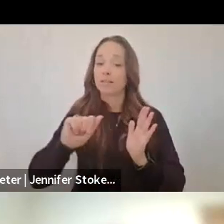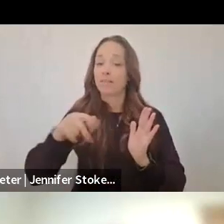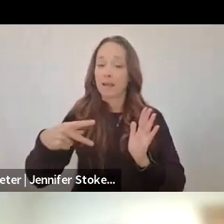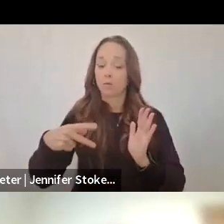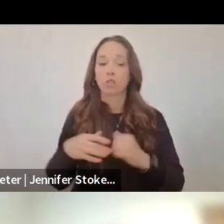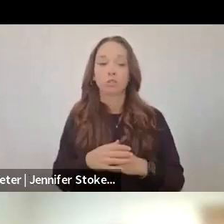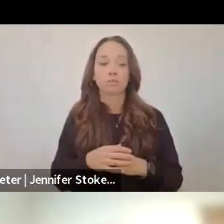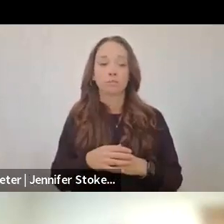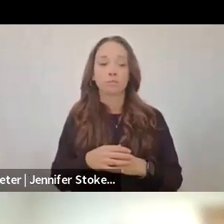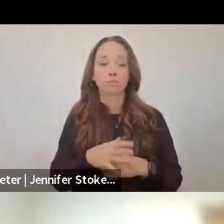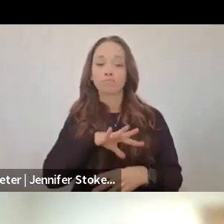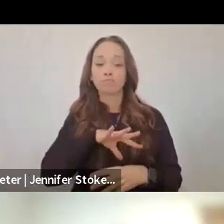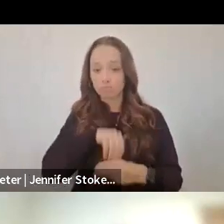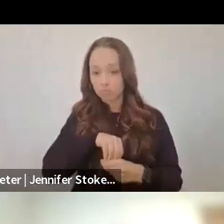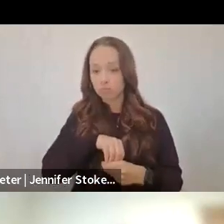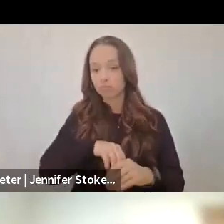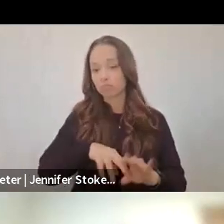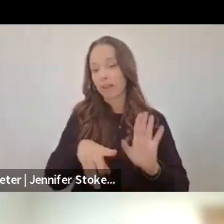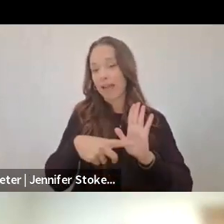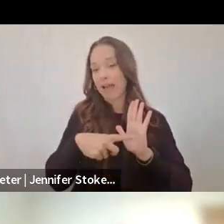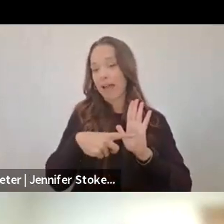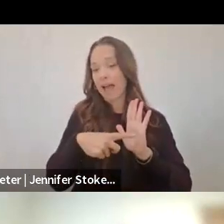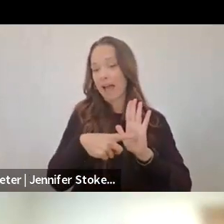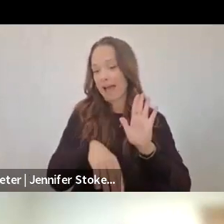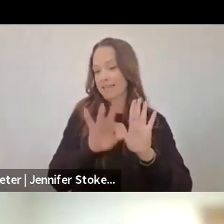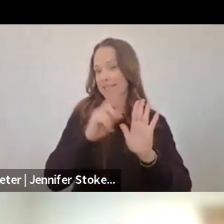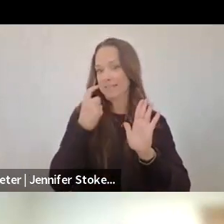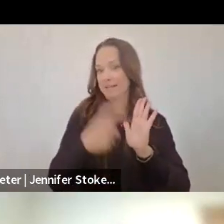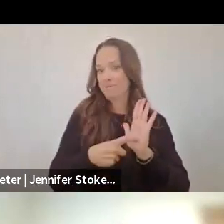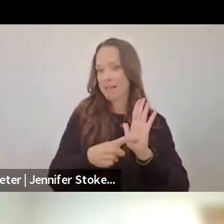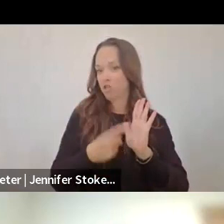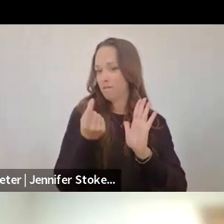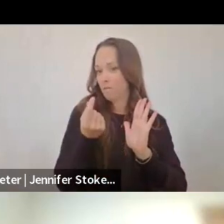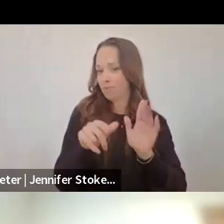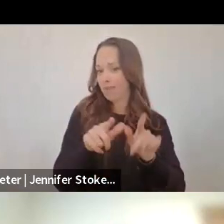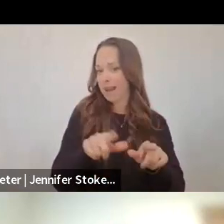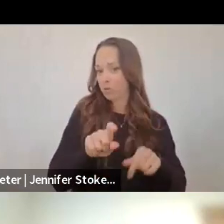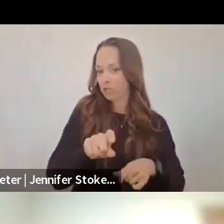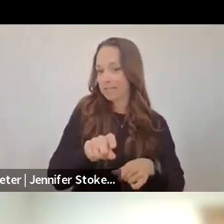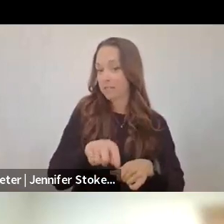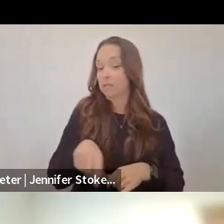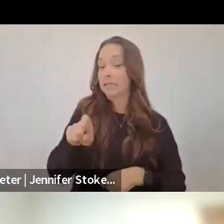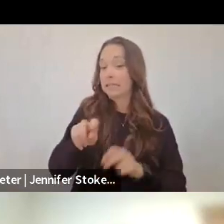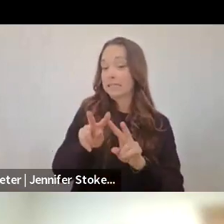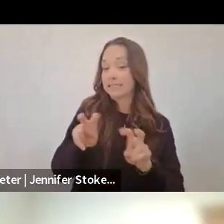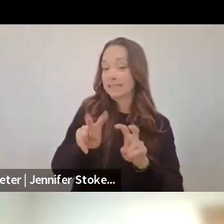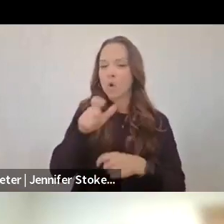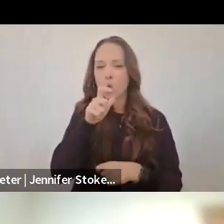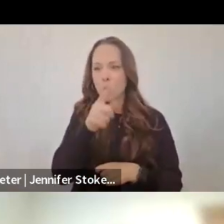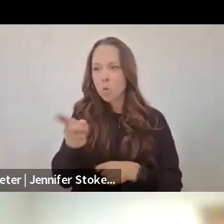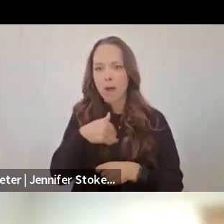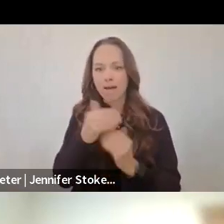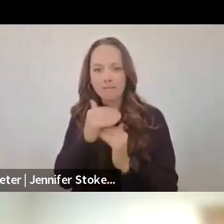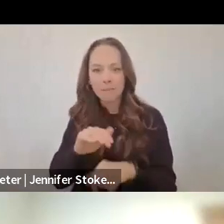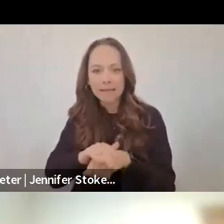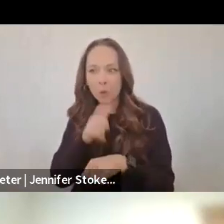include identification of language needs, so a needs assessment. Who are the number of individuals with limited English